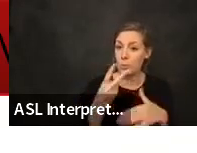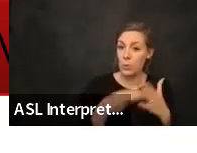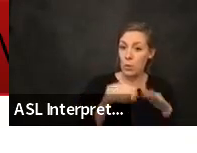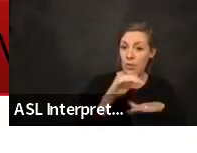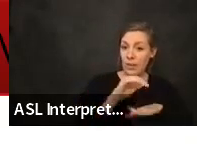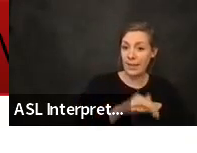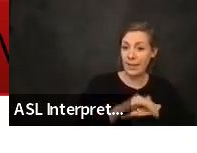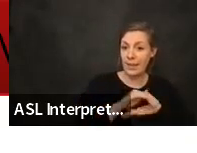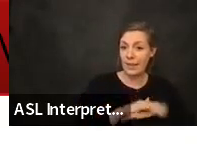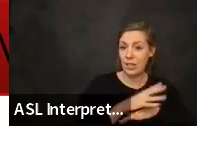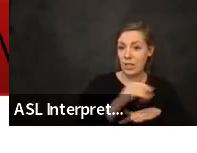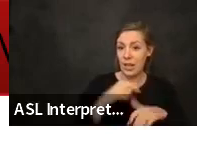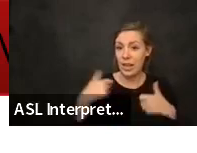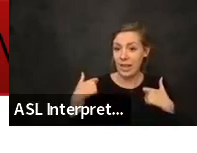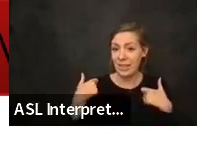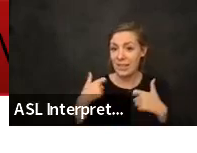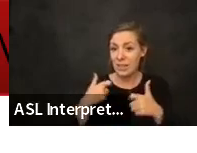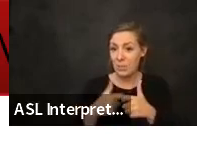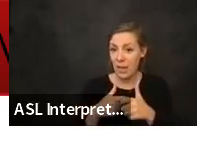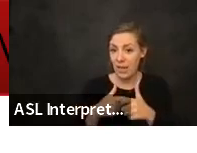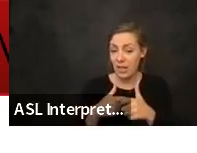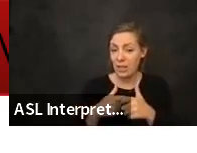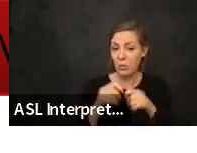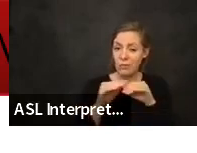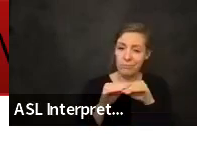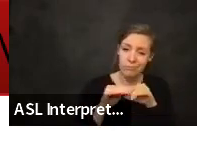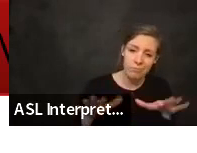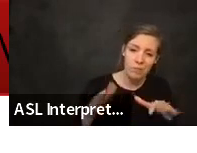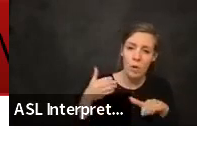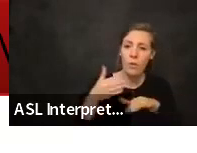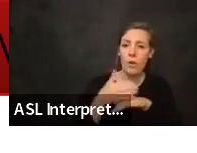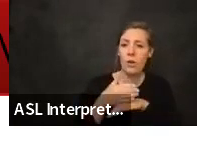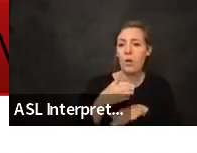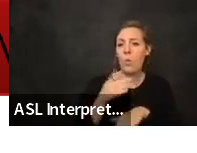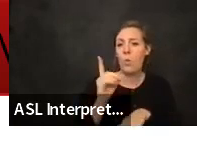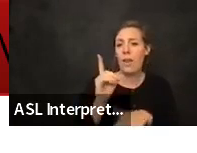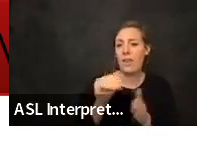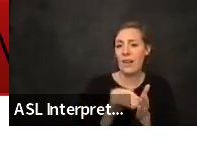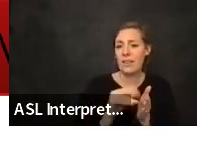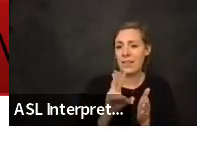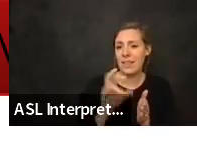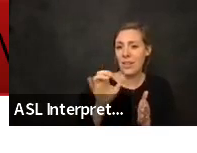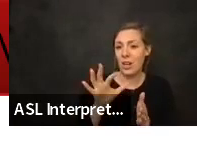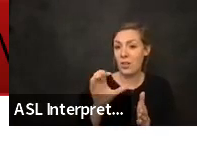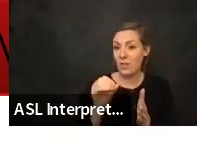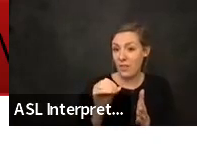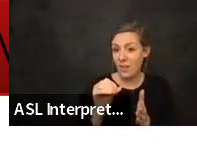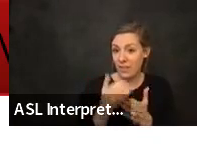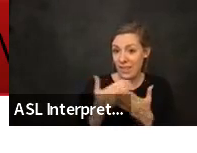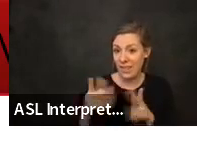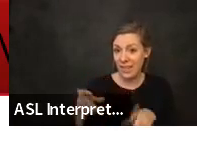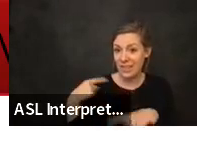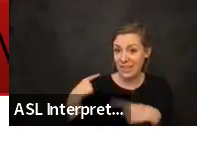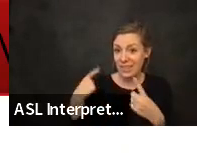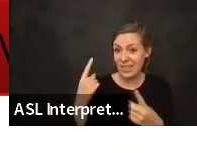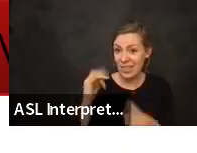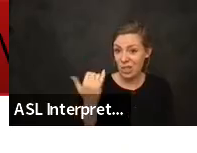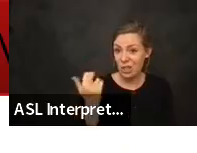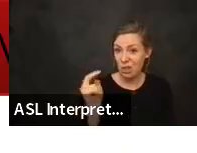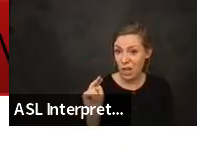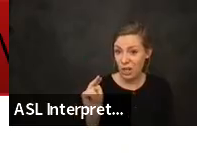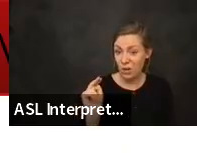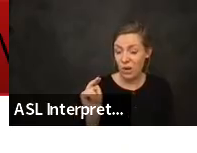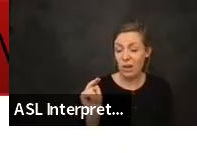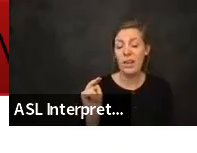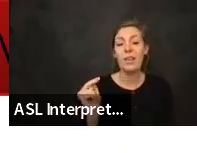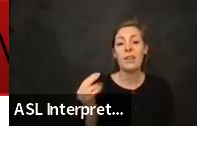Spanish. All told, we have pushed out more than 1,750 items over the course of the year since January. In the past few weeks,